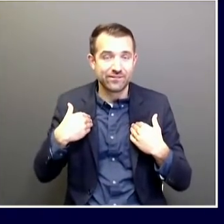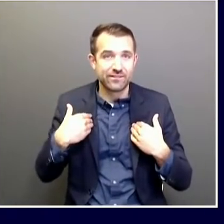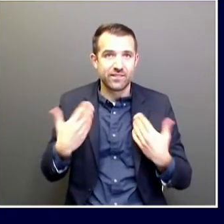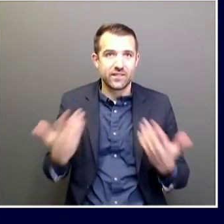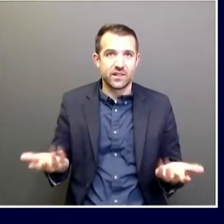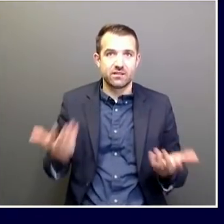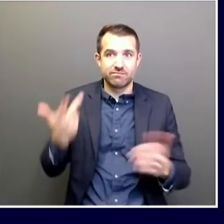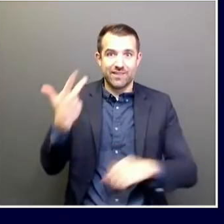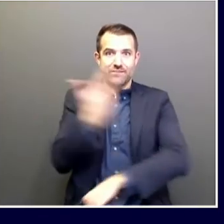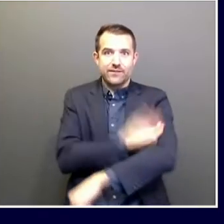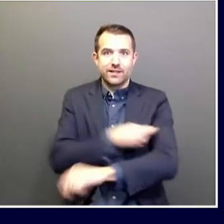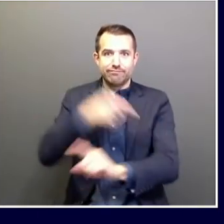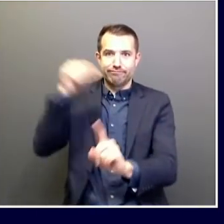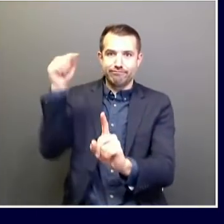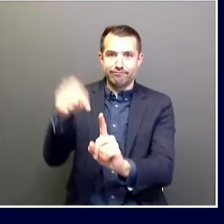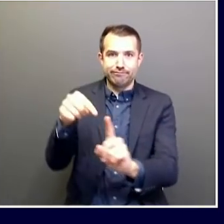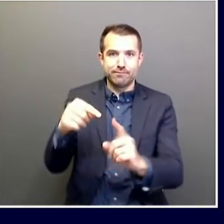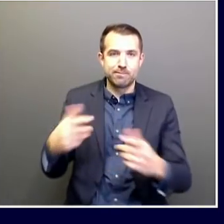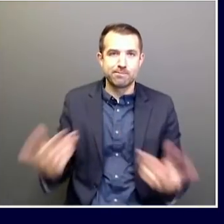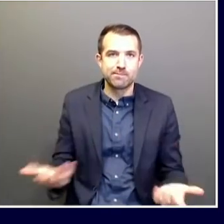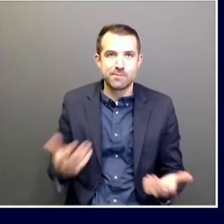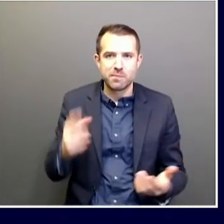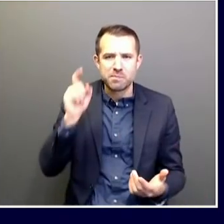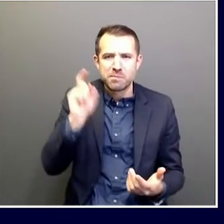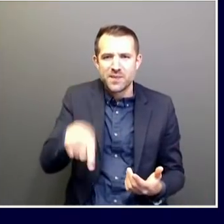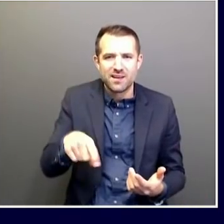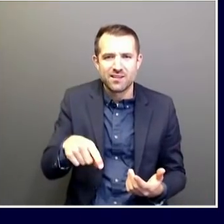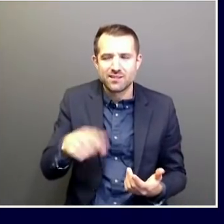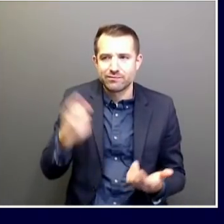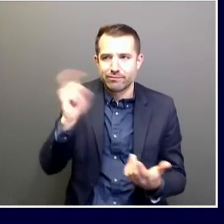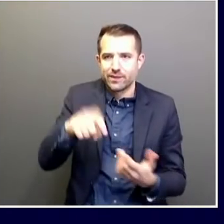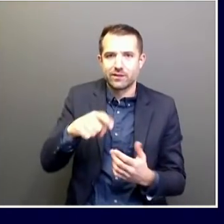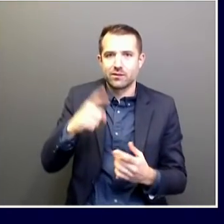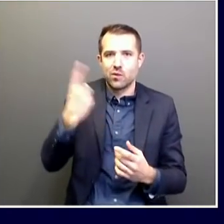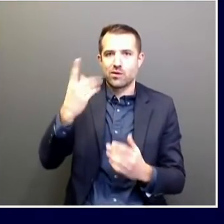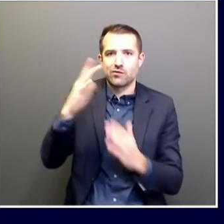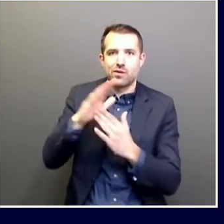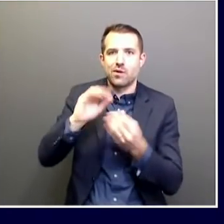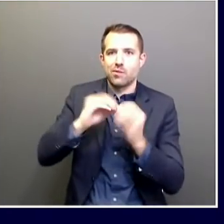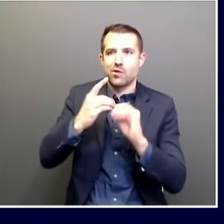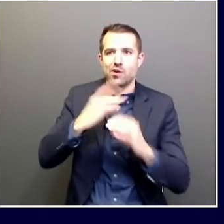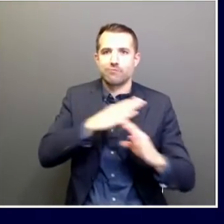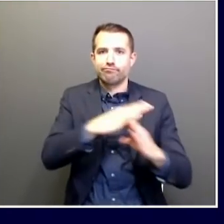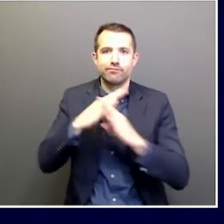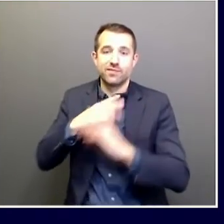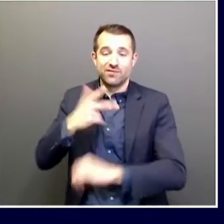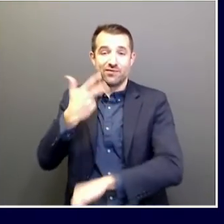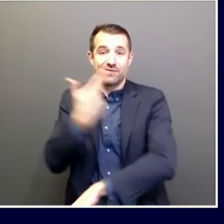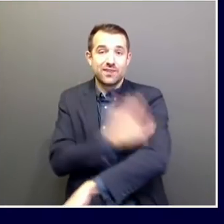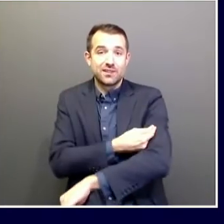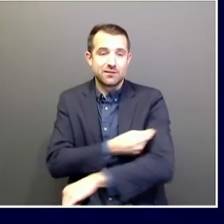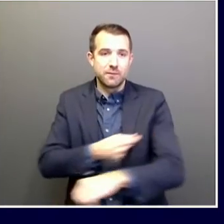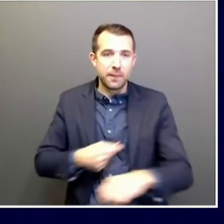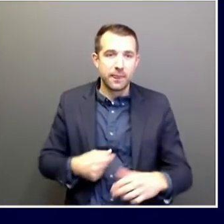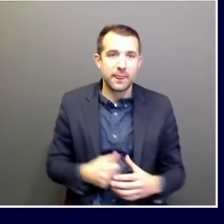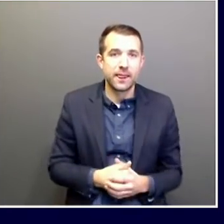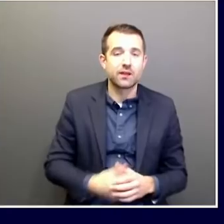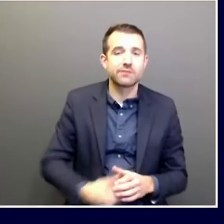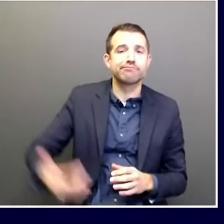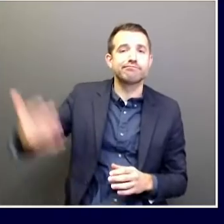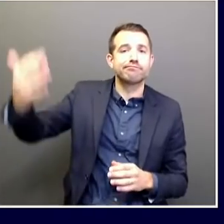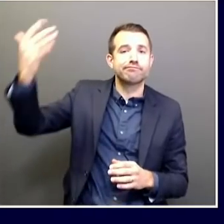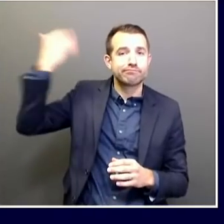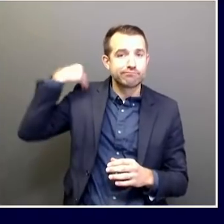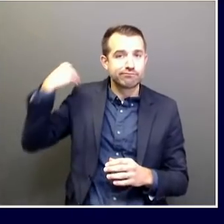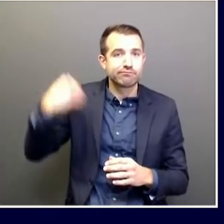different protocols as best we can, with a recognition that we've moved away from needing to do